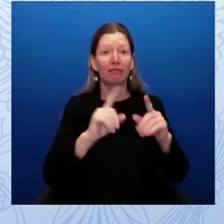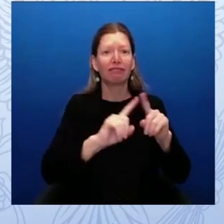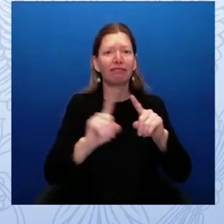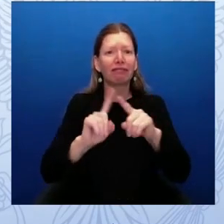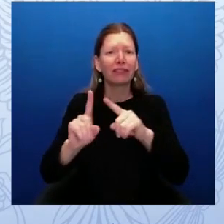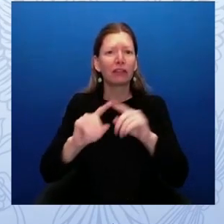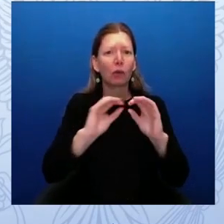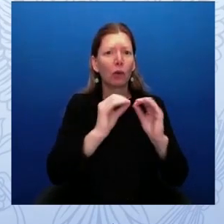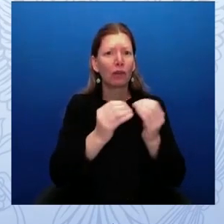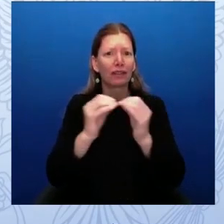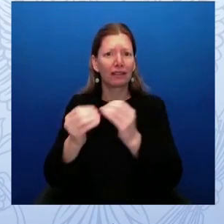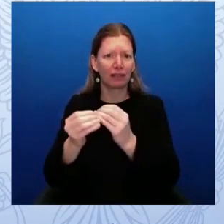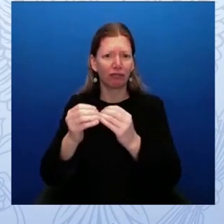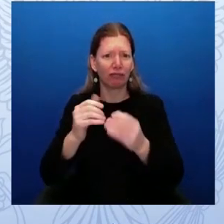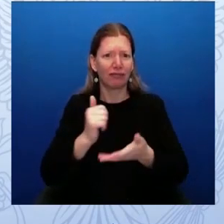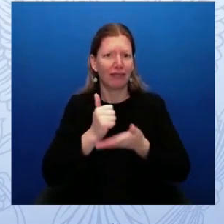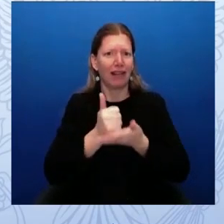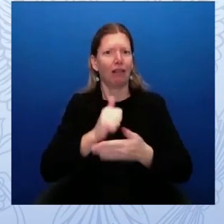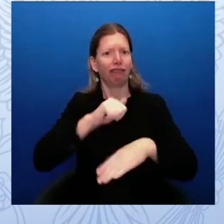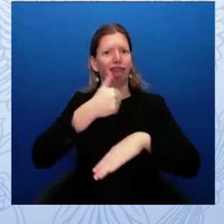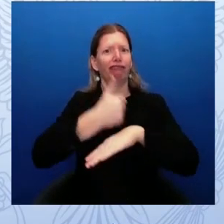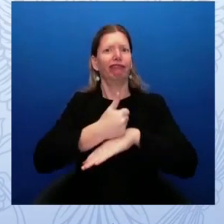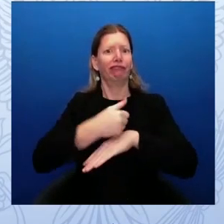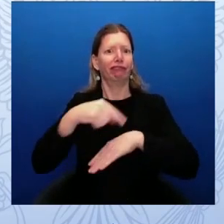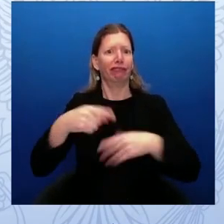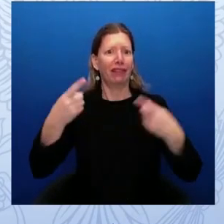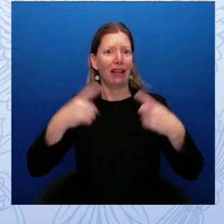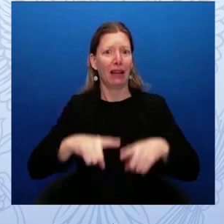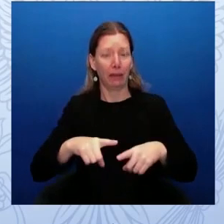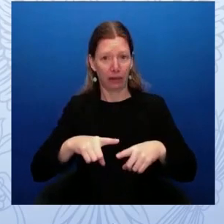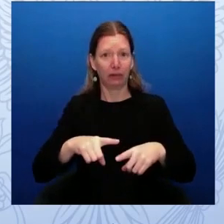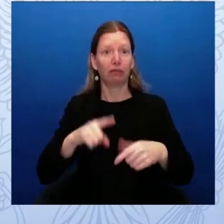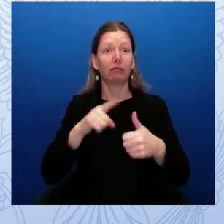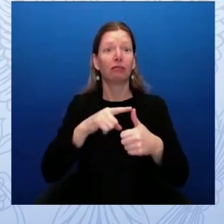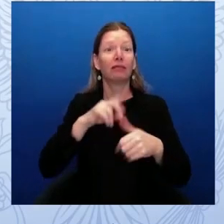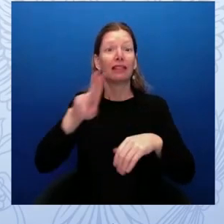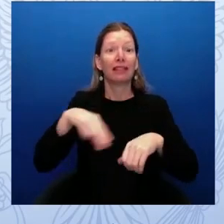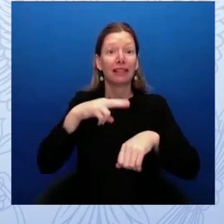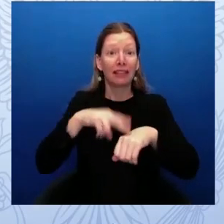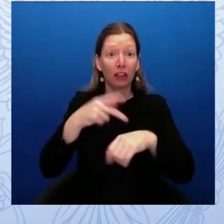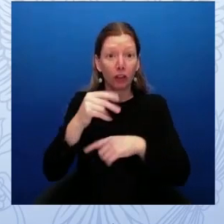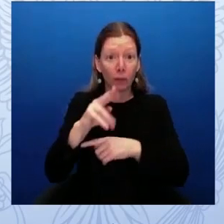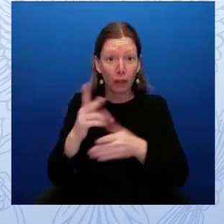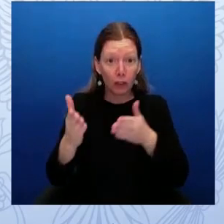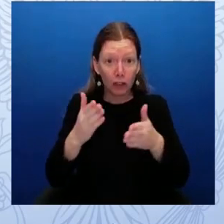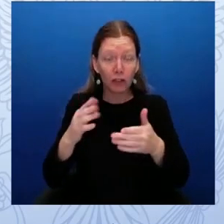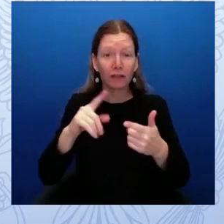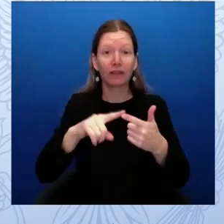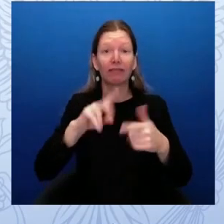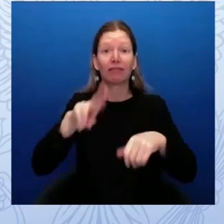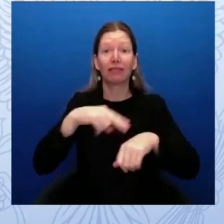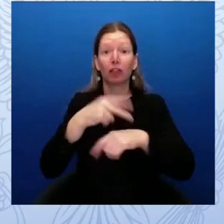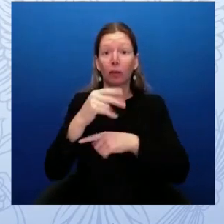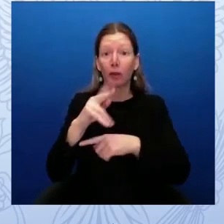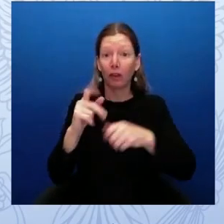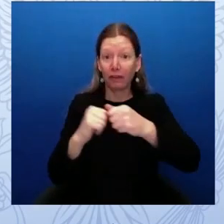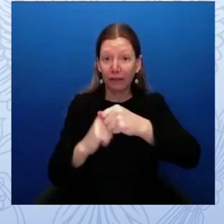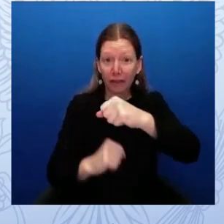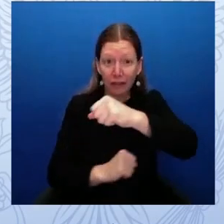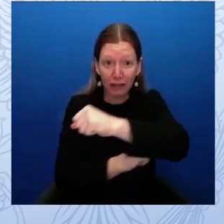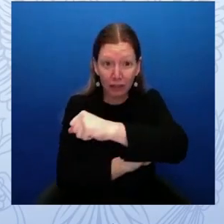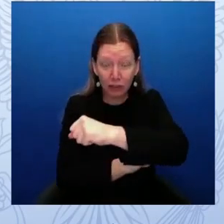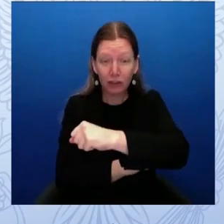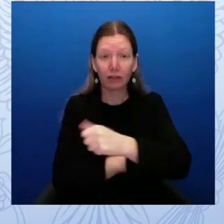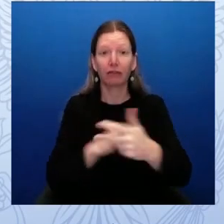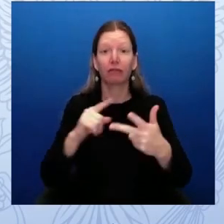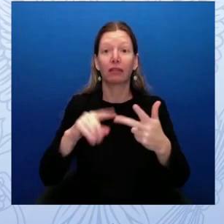The National Park Service, the National Park Foundation, Comcast, the NHL, the